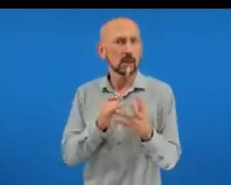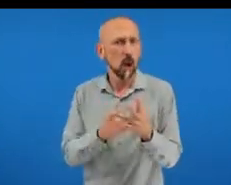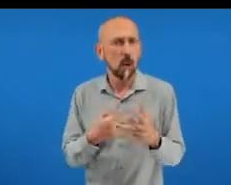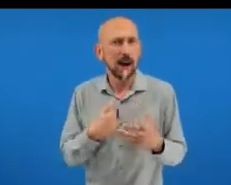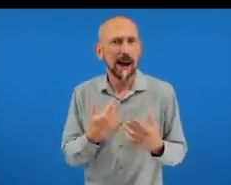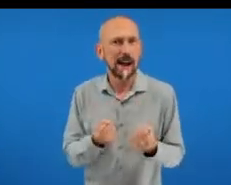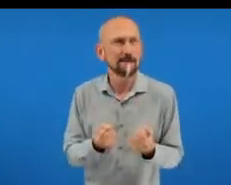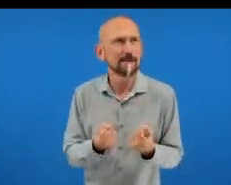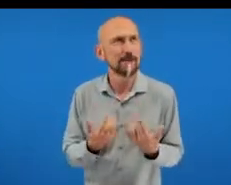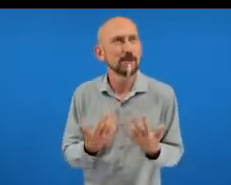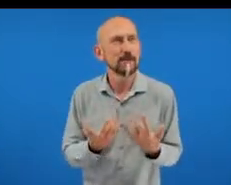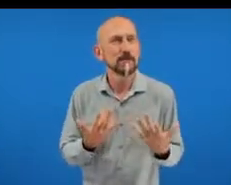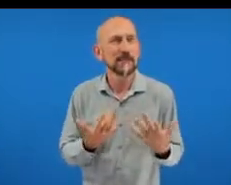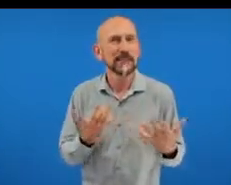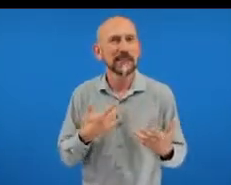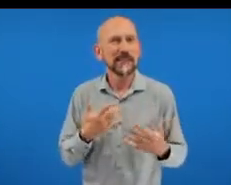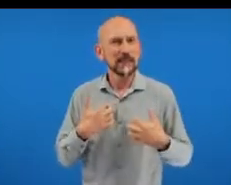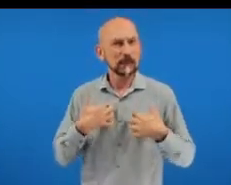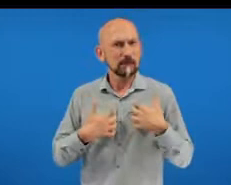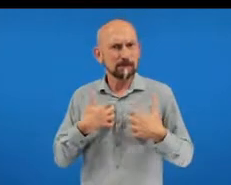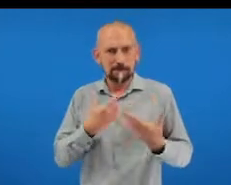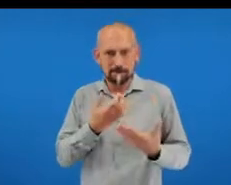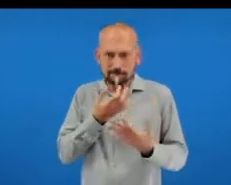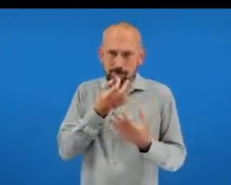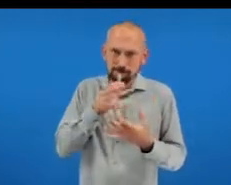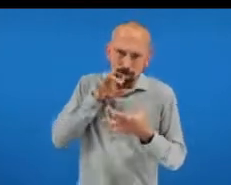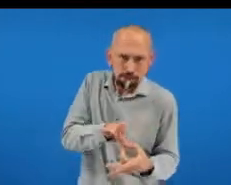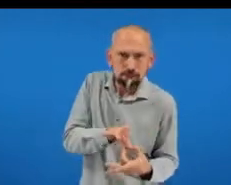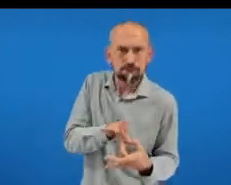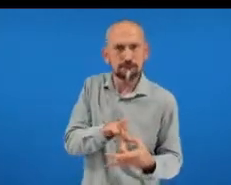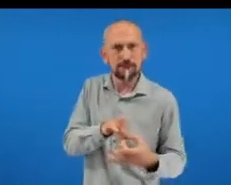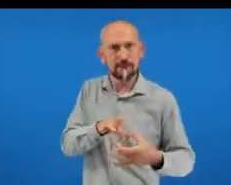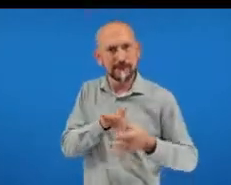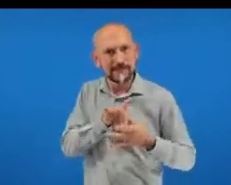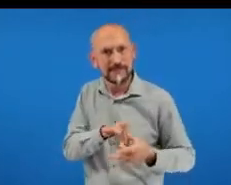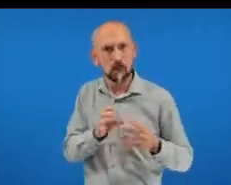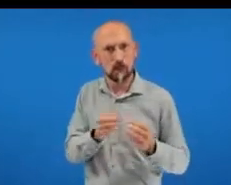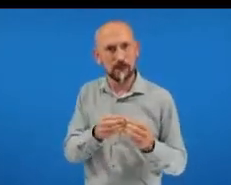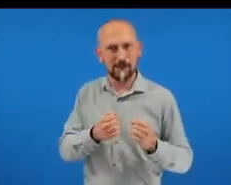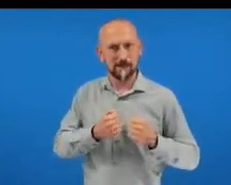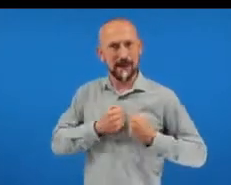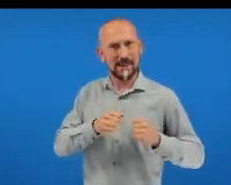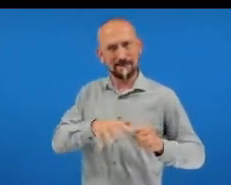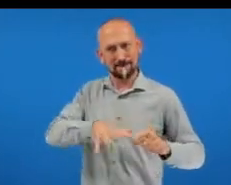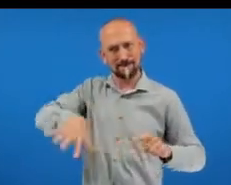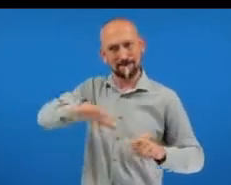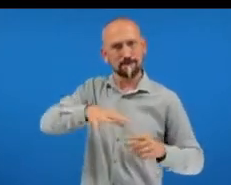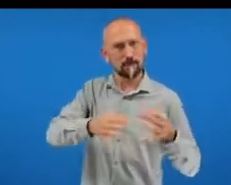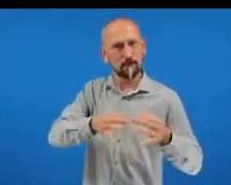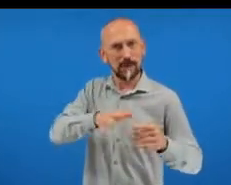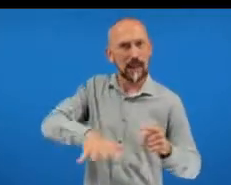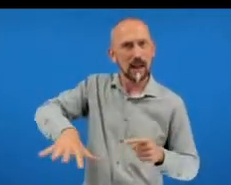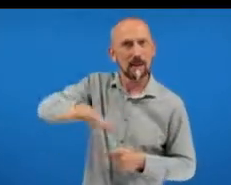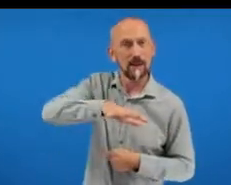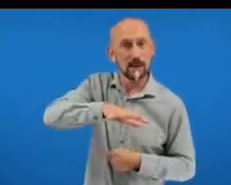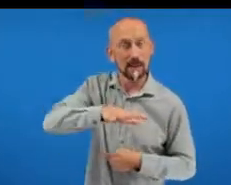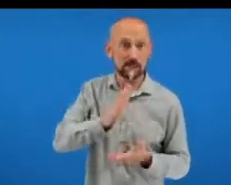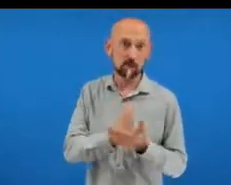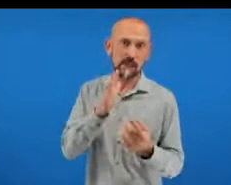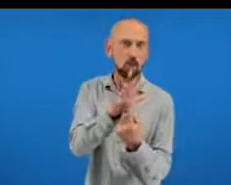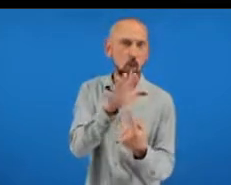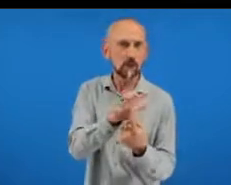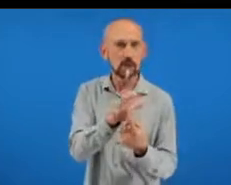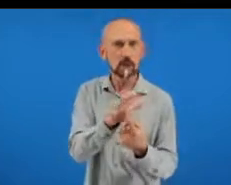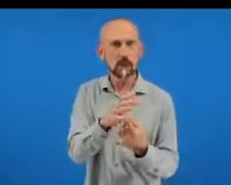a very key binding to my constituency, and I think that's also very important, being able to stay